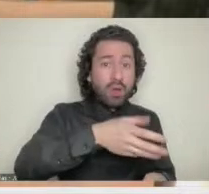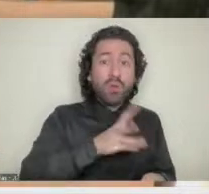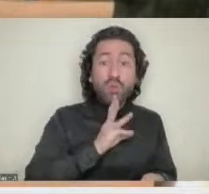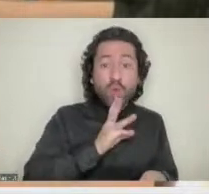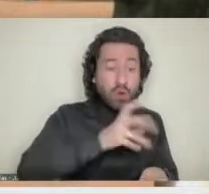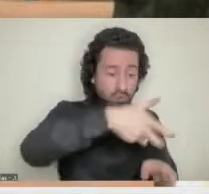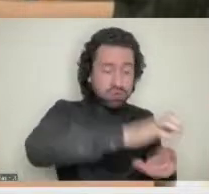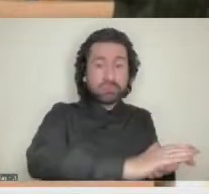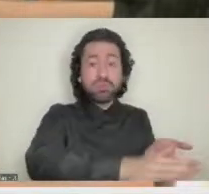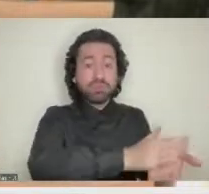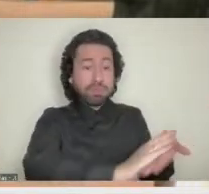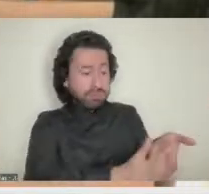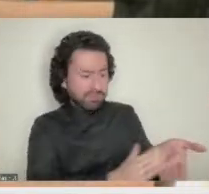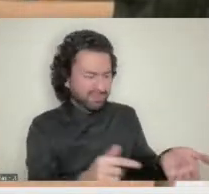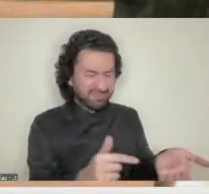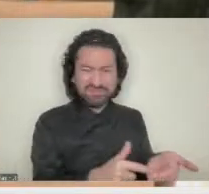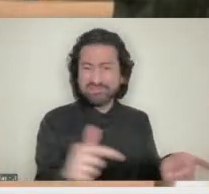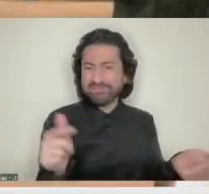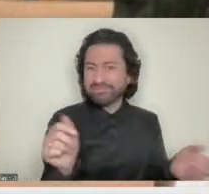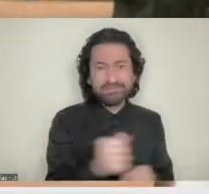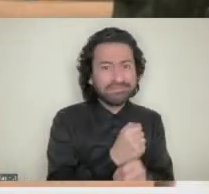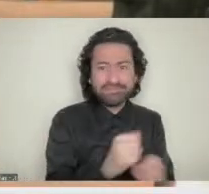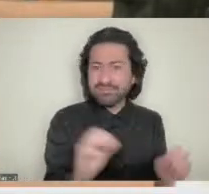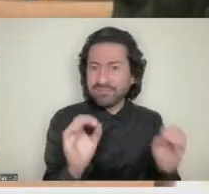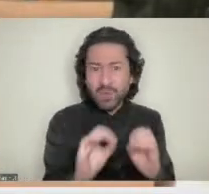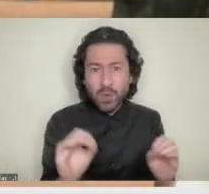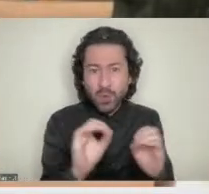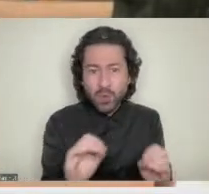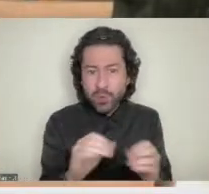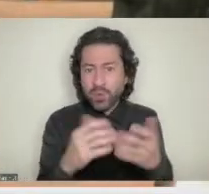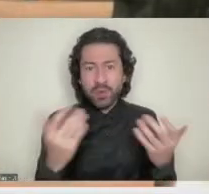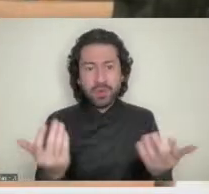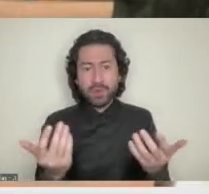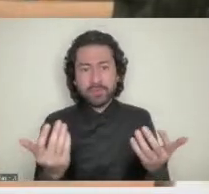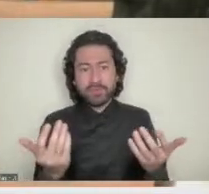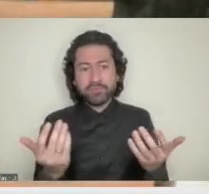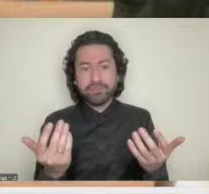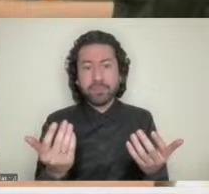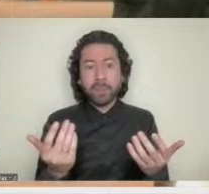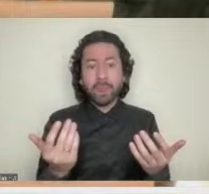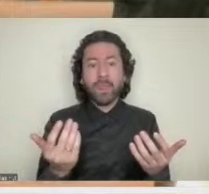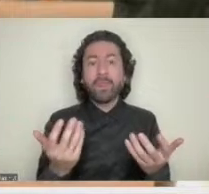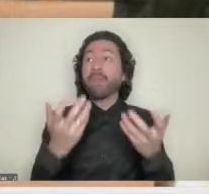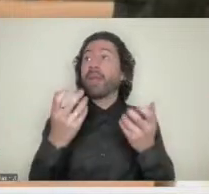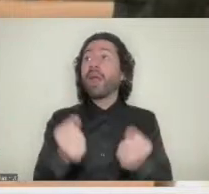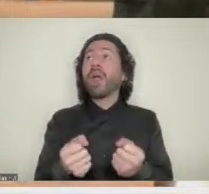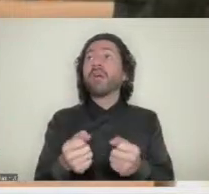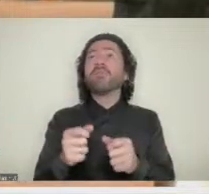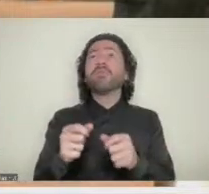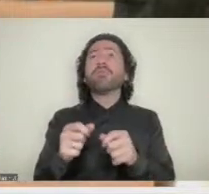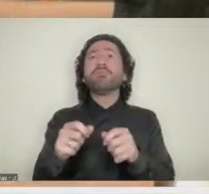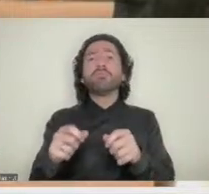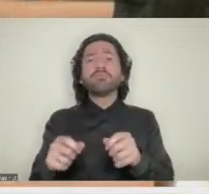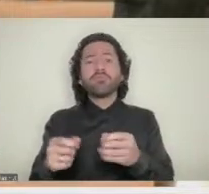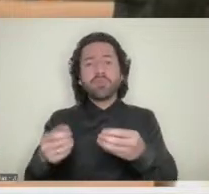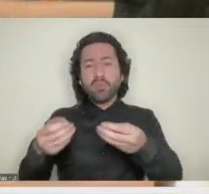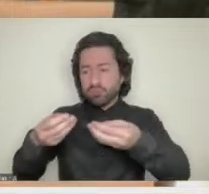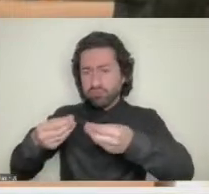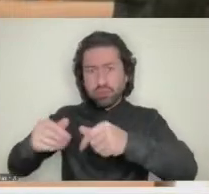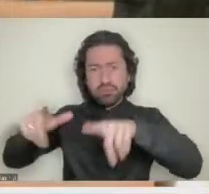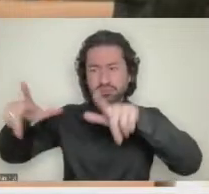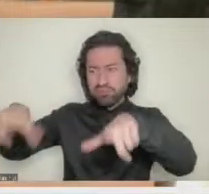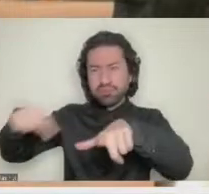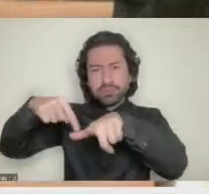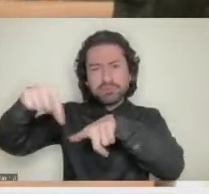how food is handled or washed, and there are very large regions where we have